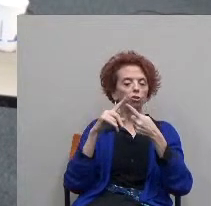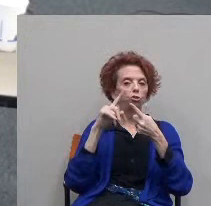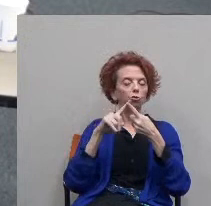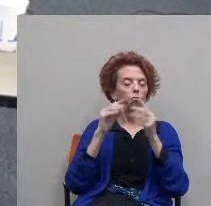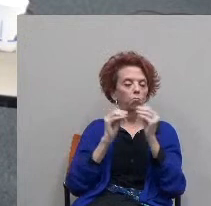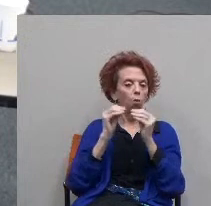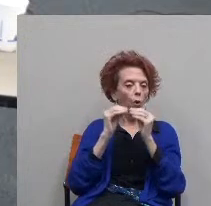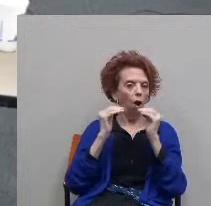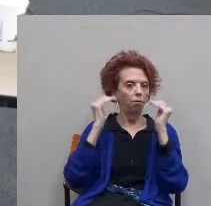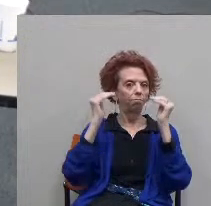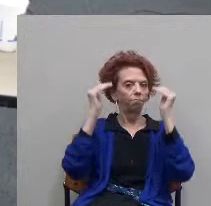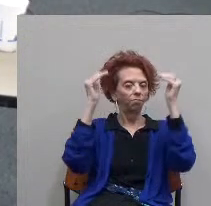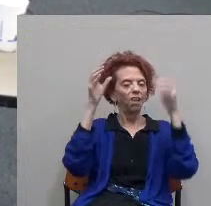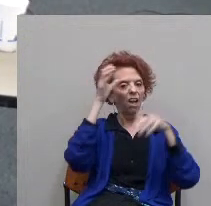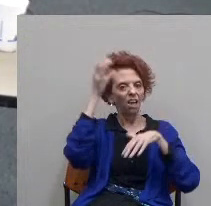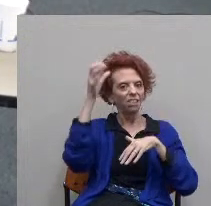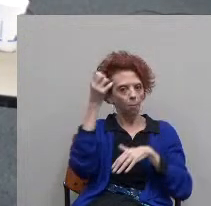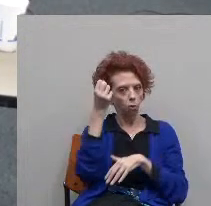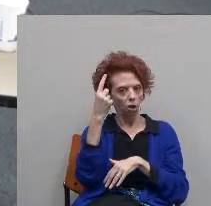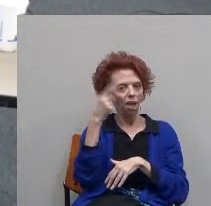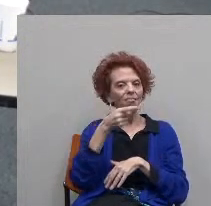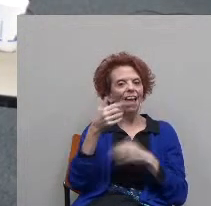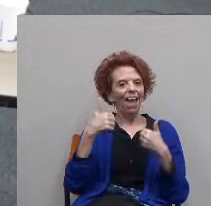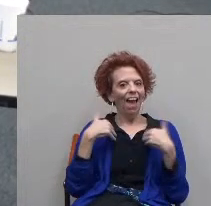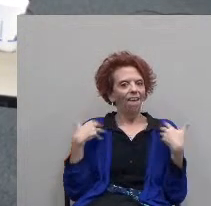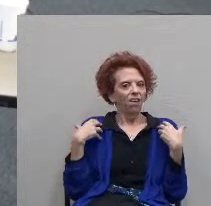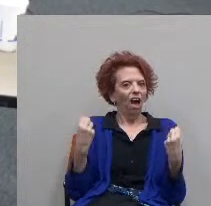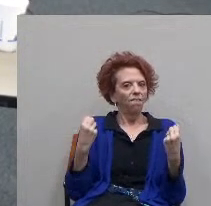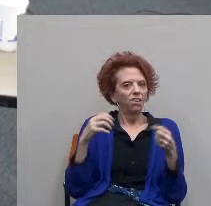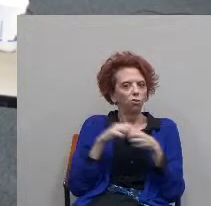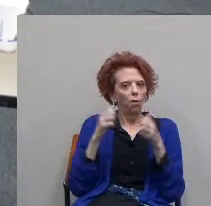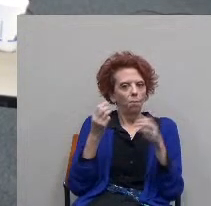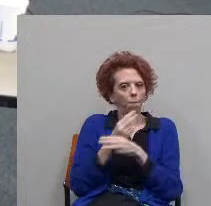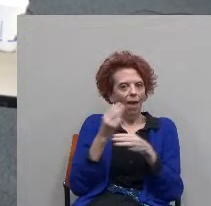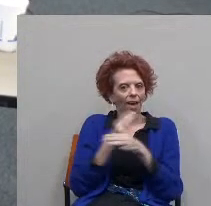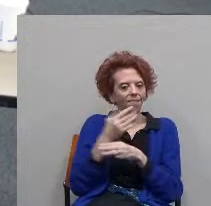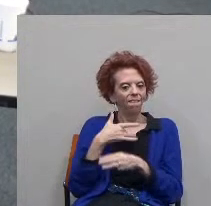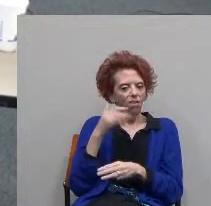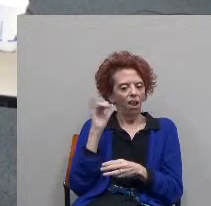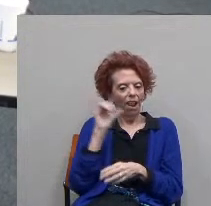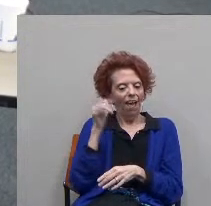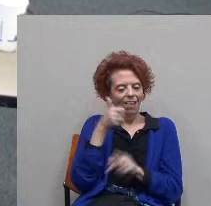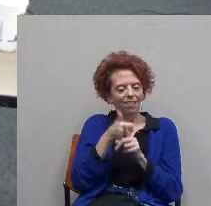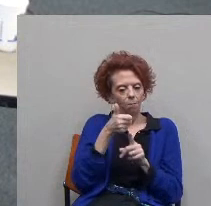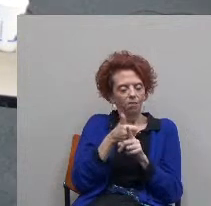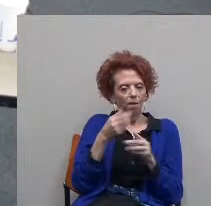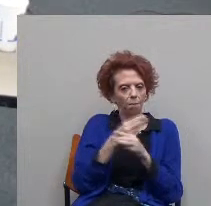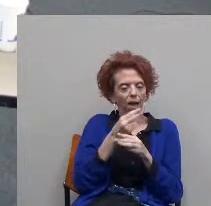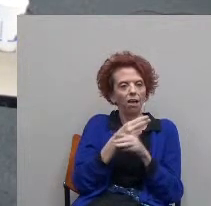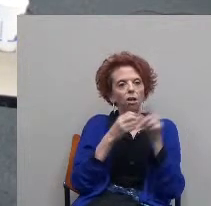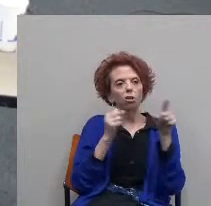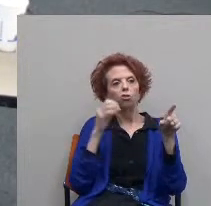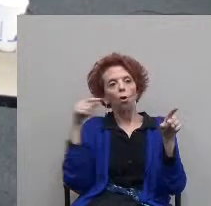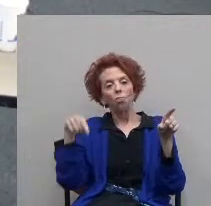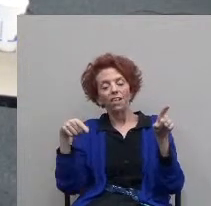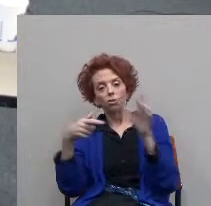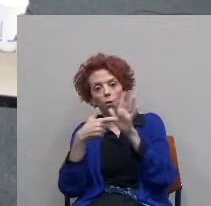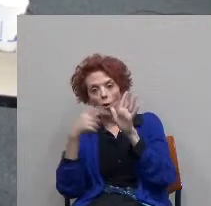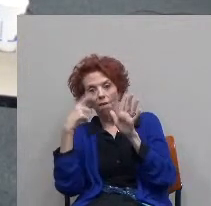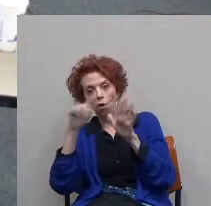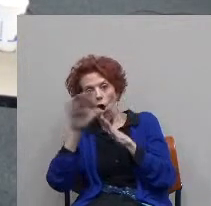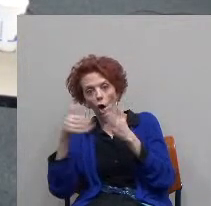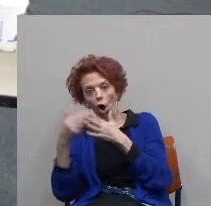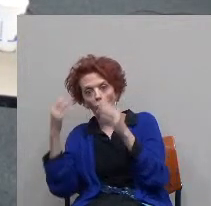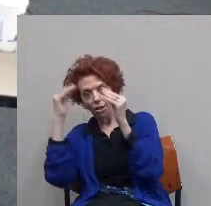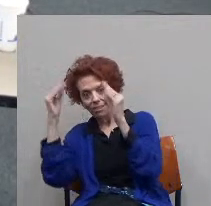level of conceptual understanding, they have that confidence in math and feel like they are math people. So this is required for all teachers or